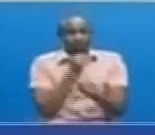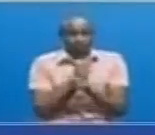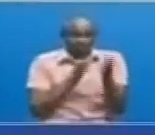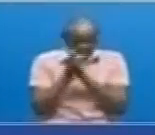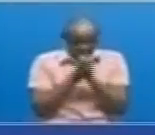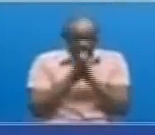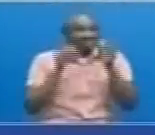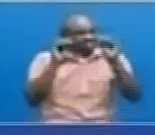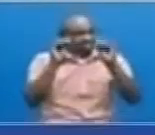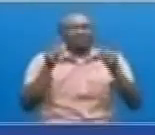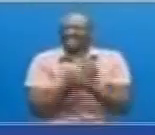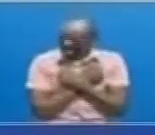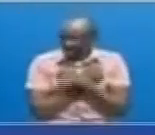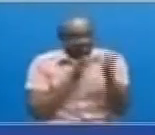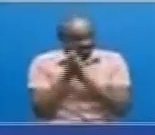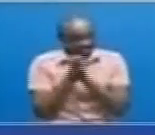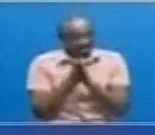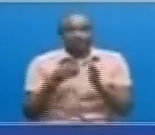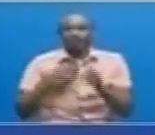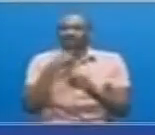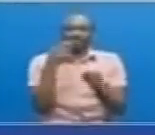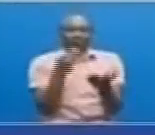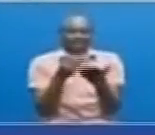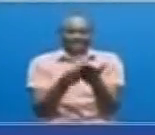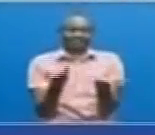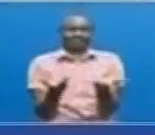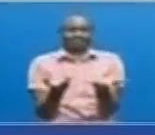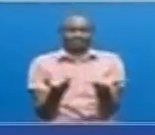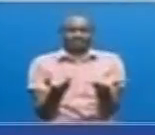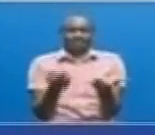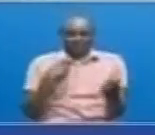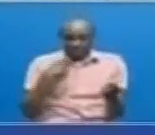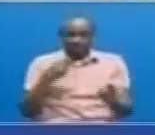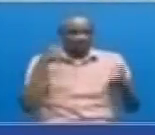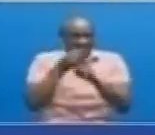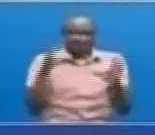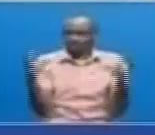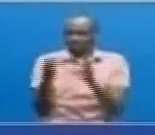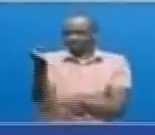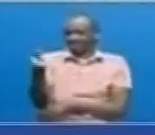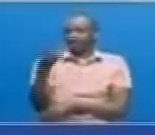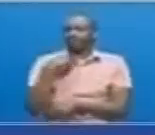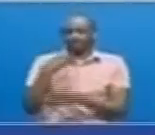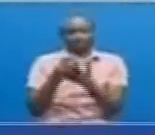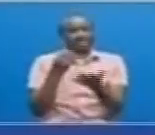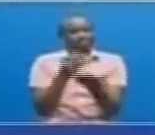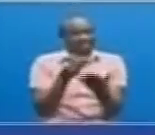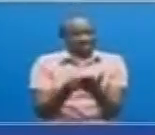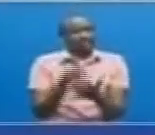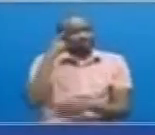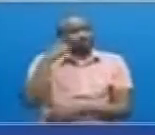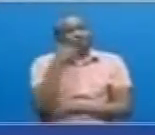was teaching. And I needed to make money, and I also needed to impact on my community. So I thought